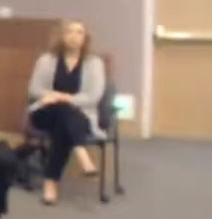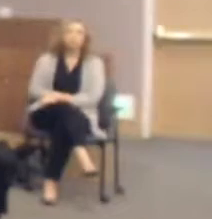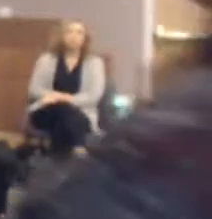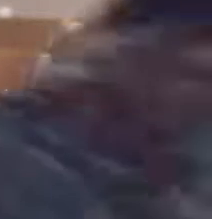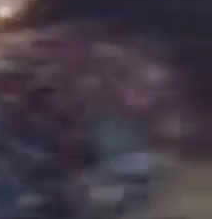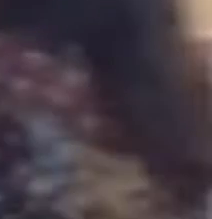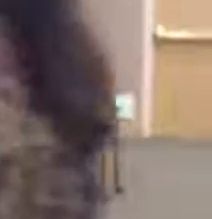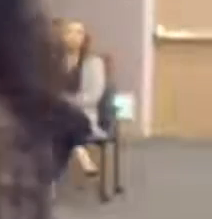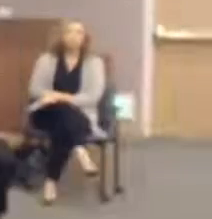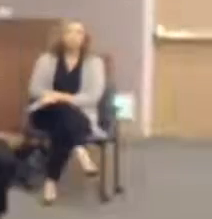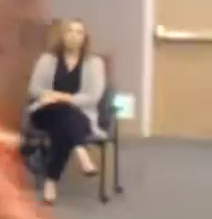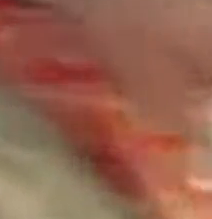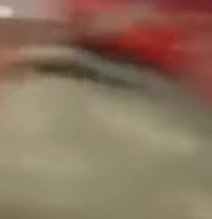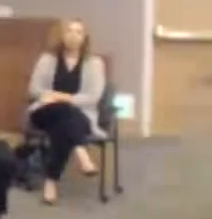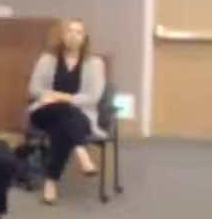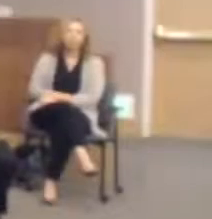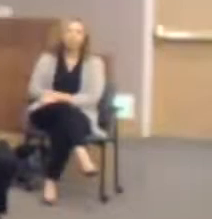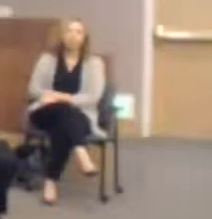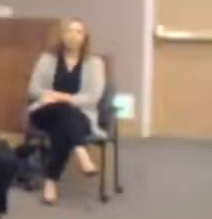Thank you.